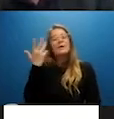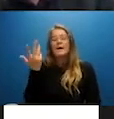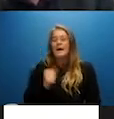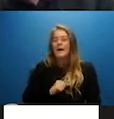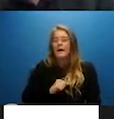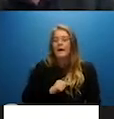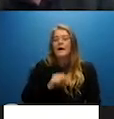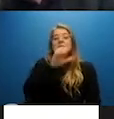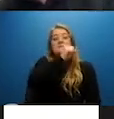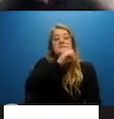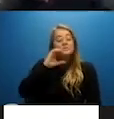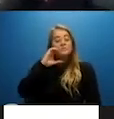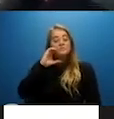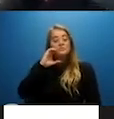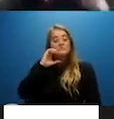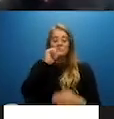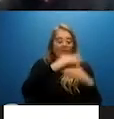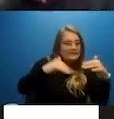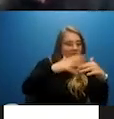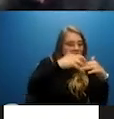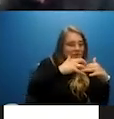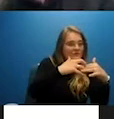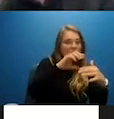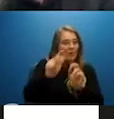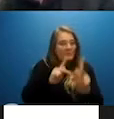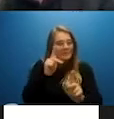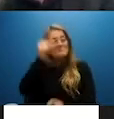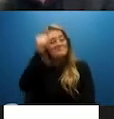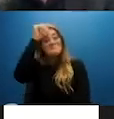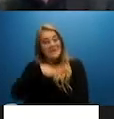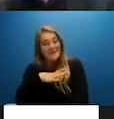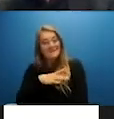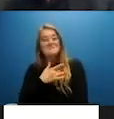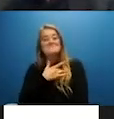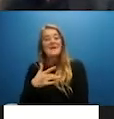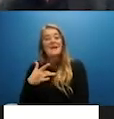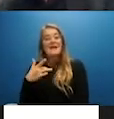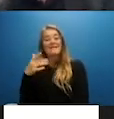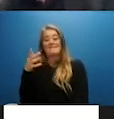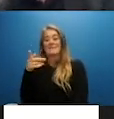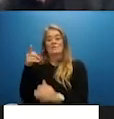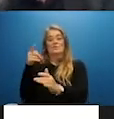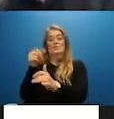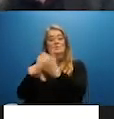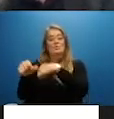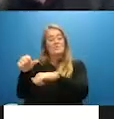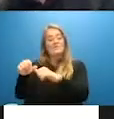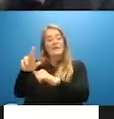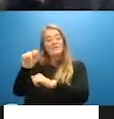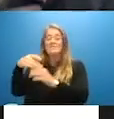senior citizens, non-Indigenous old people, especially men, their suicide rate skyrockets over the age of